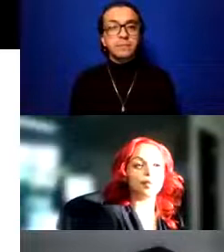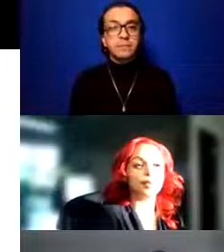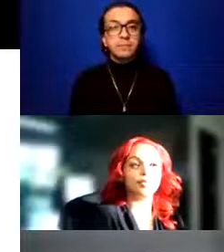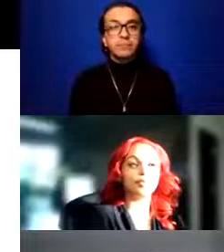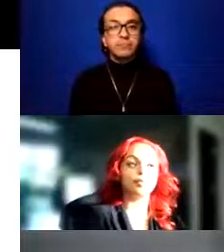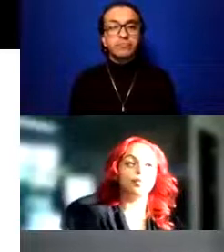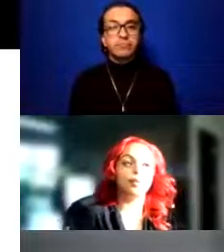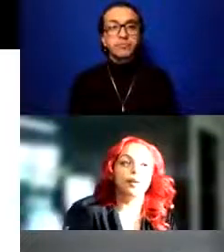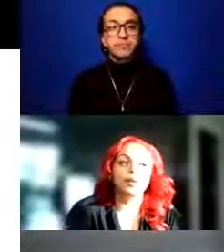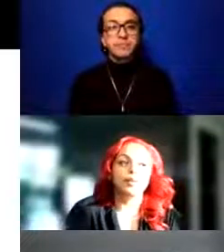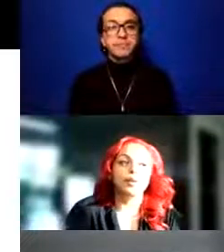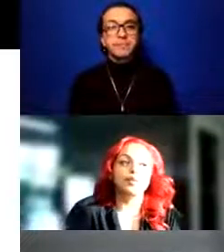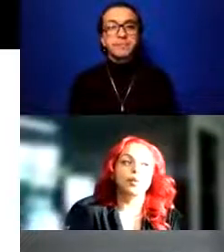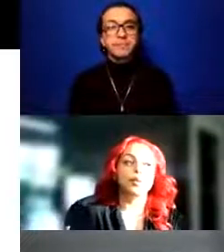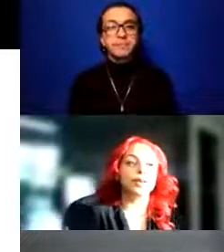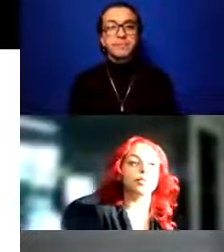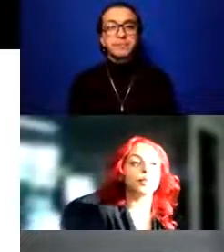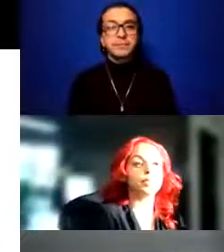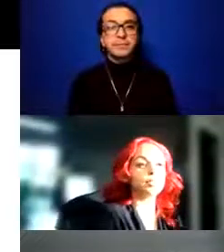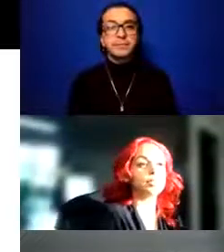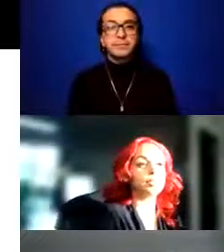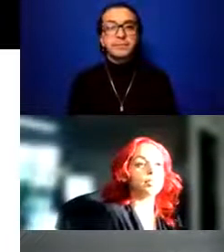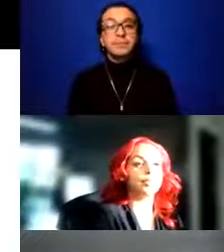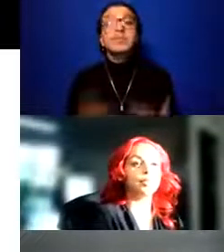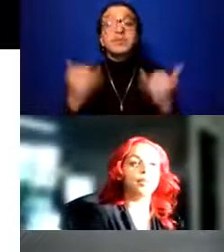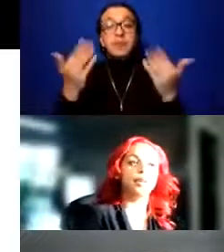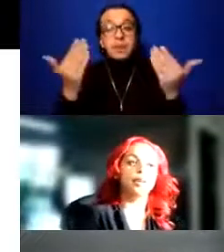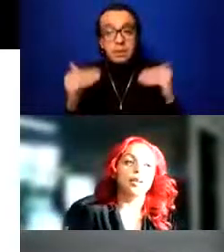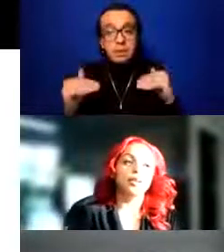We can go on to the frequently asked questions.